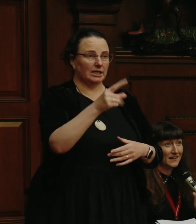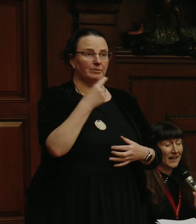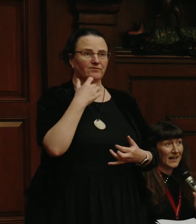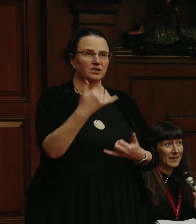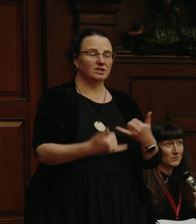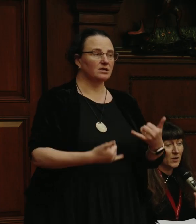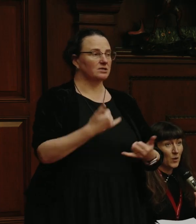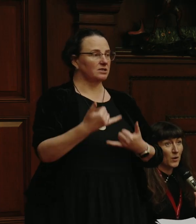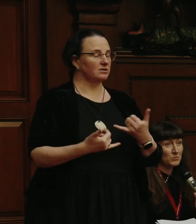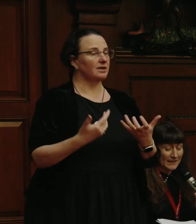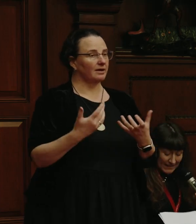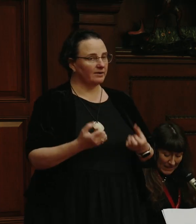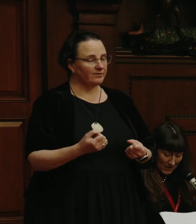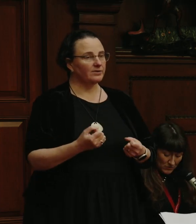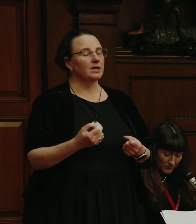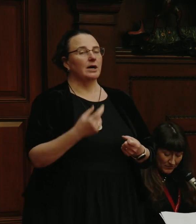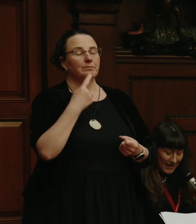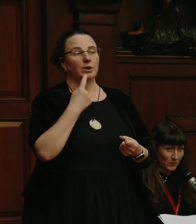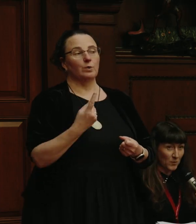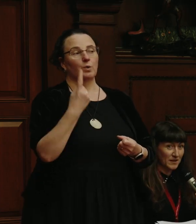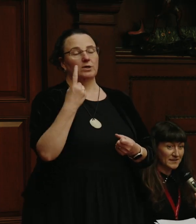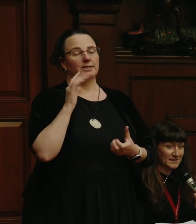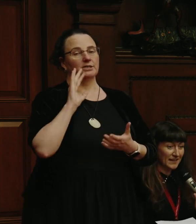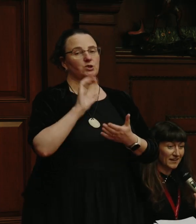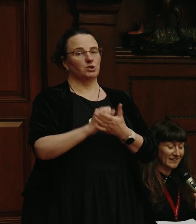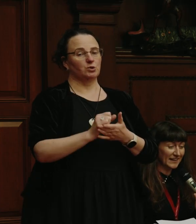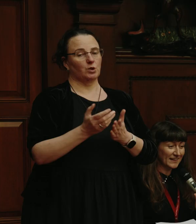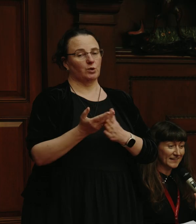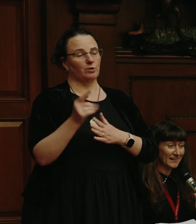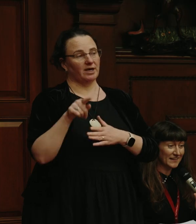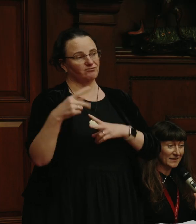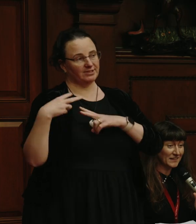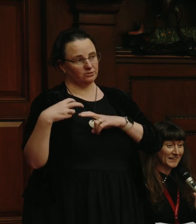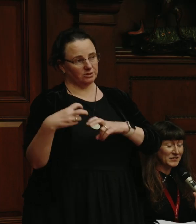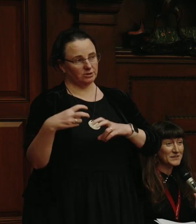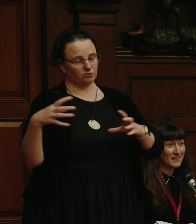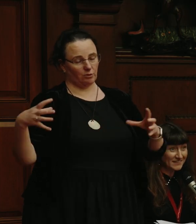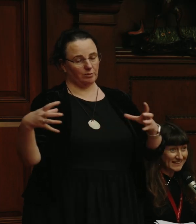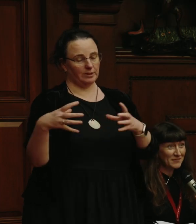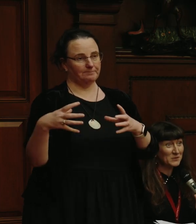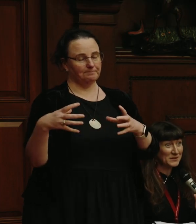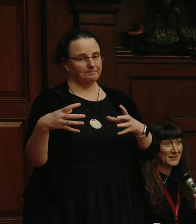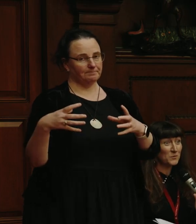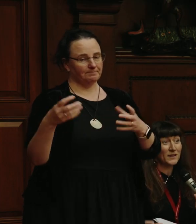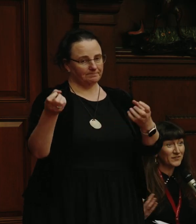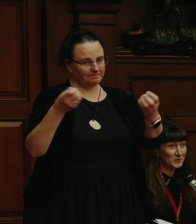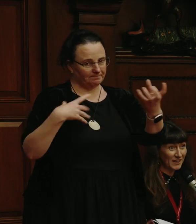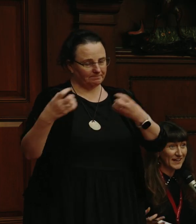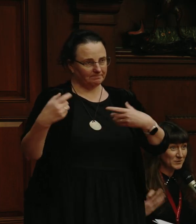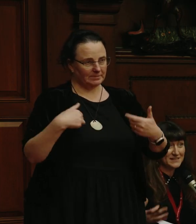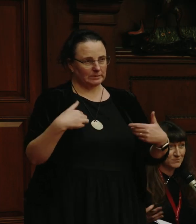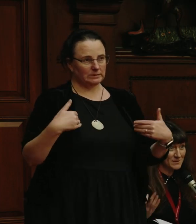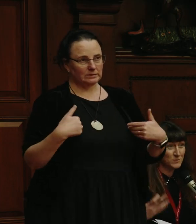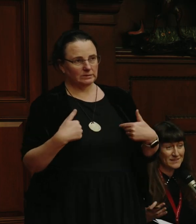years. What really came out from that was, I think, the uncertainty around kind of what the